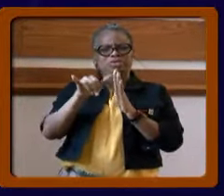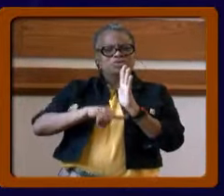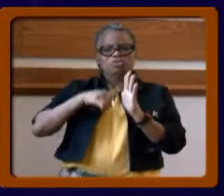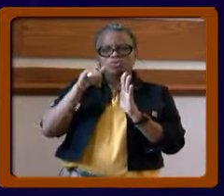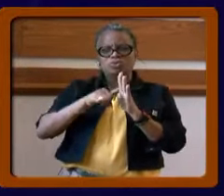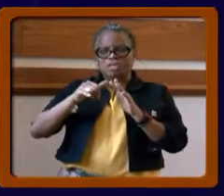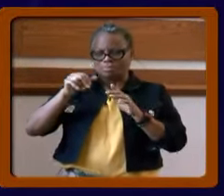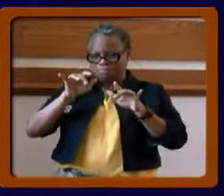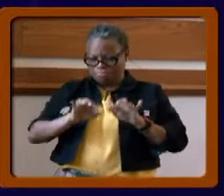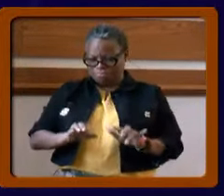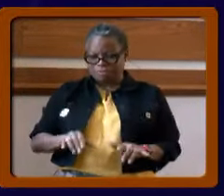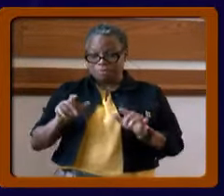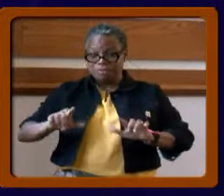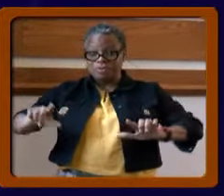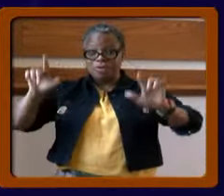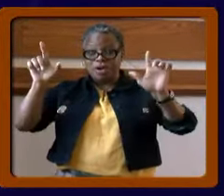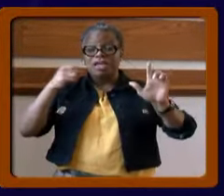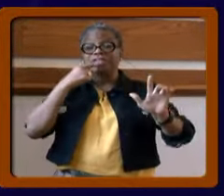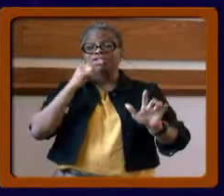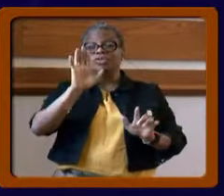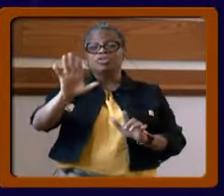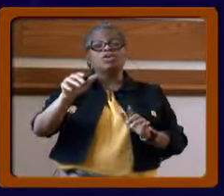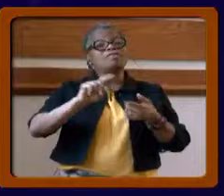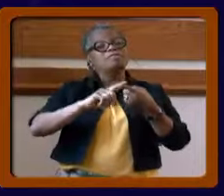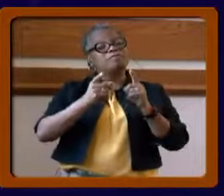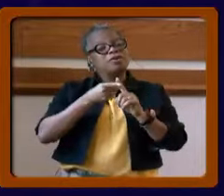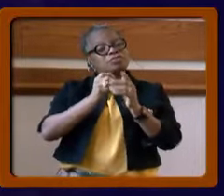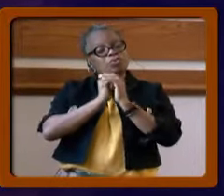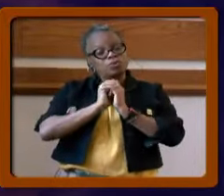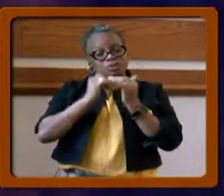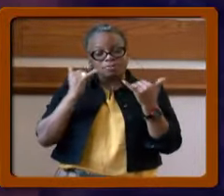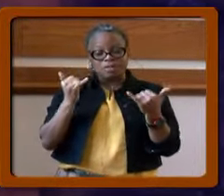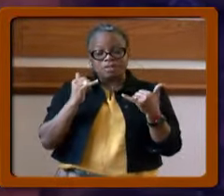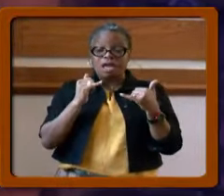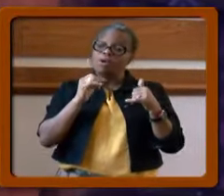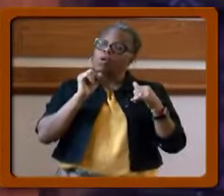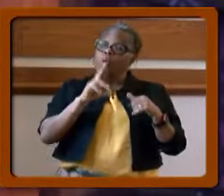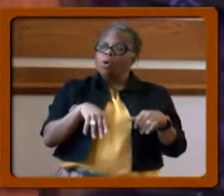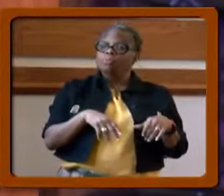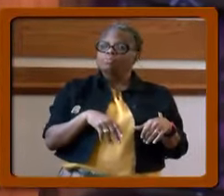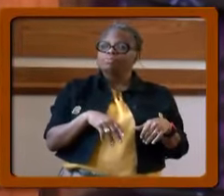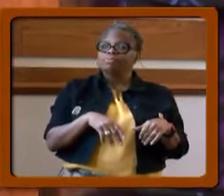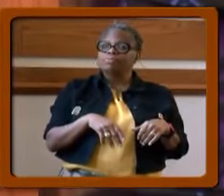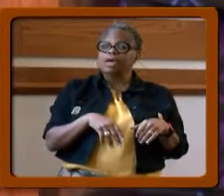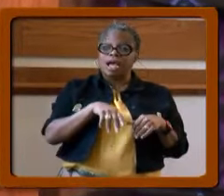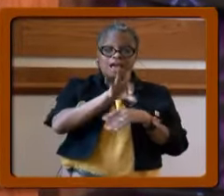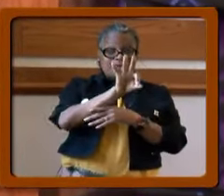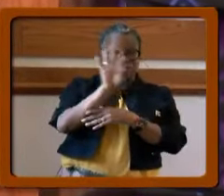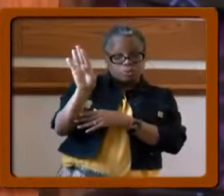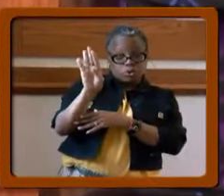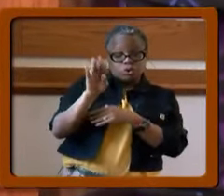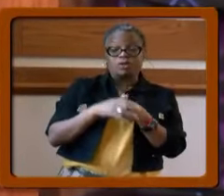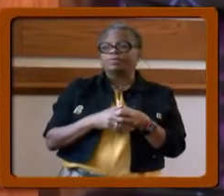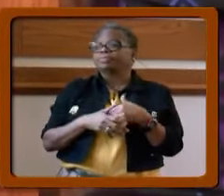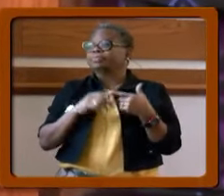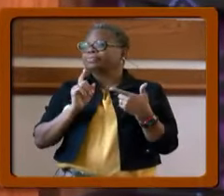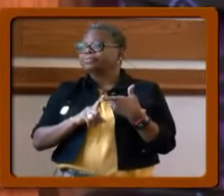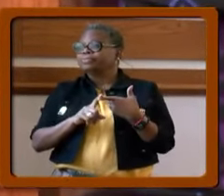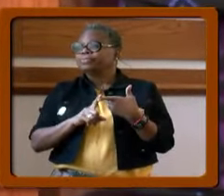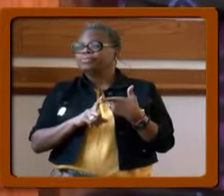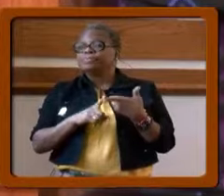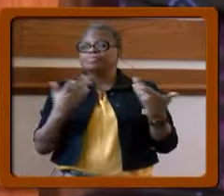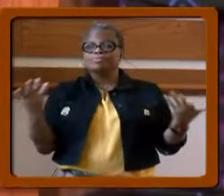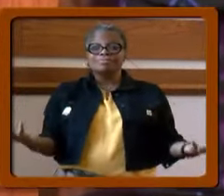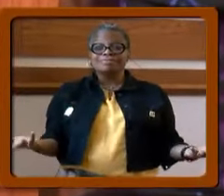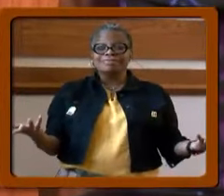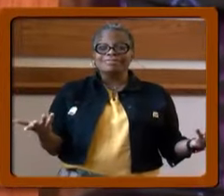and find us. Tell your friends we're at worship right now. You can also find us on our Facebook page. You can find